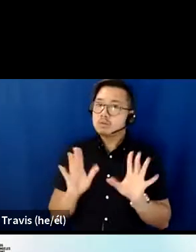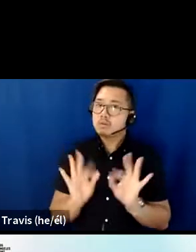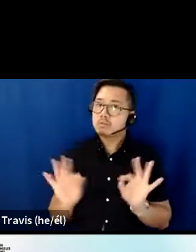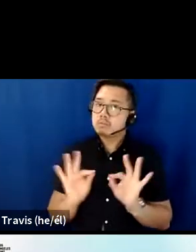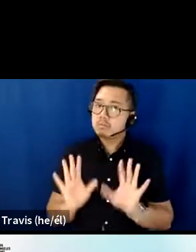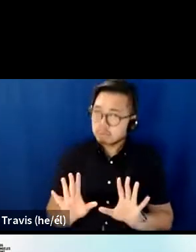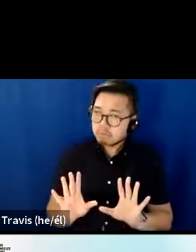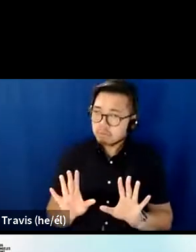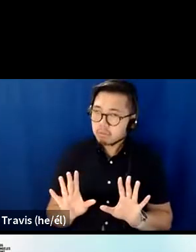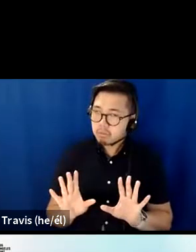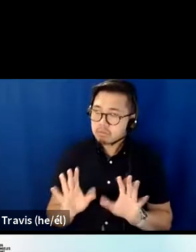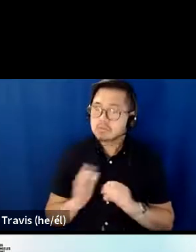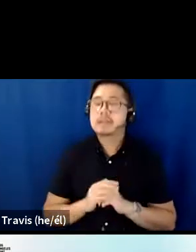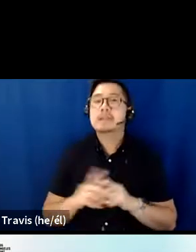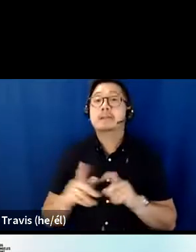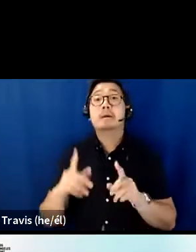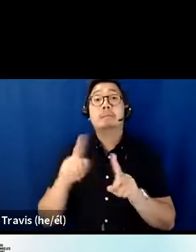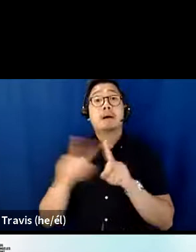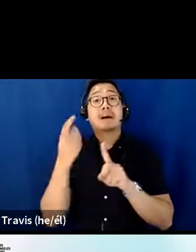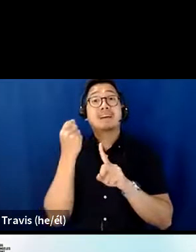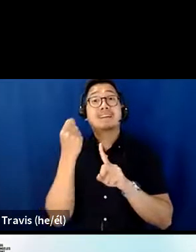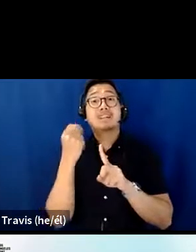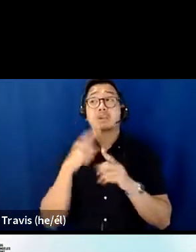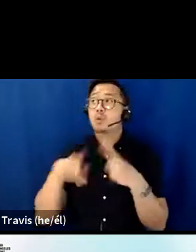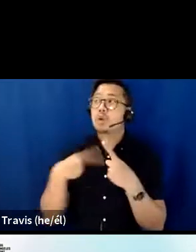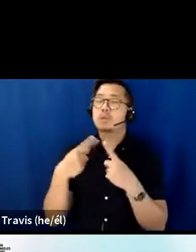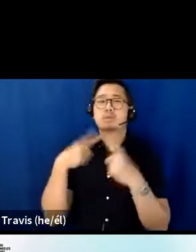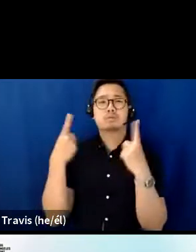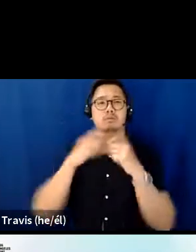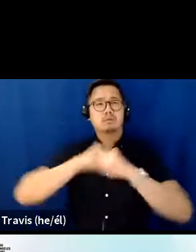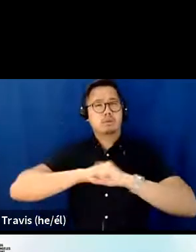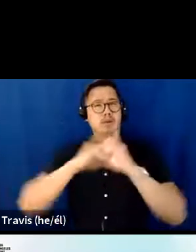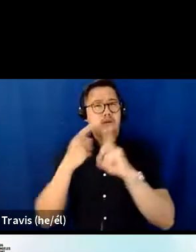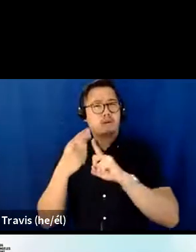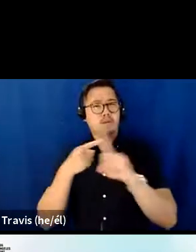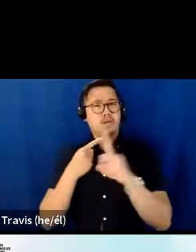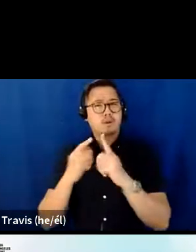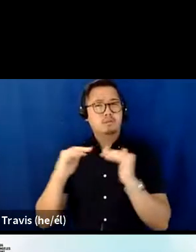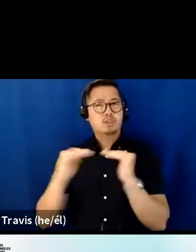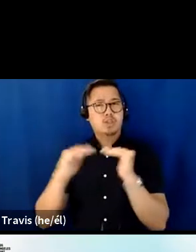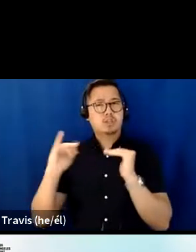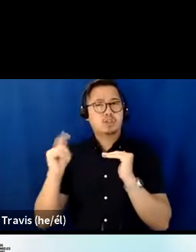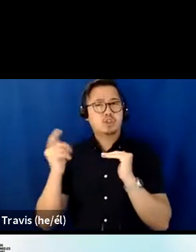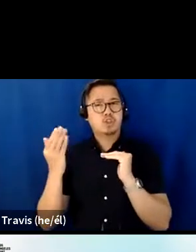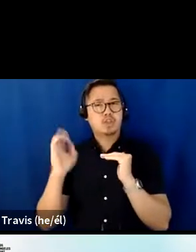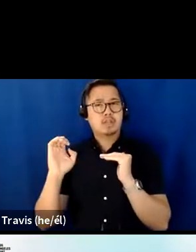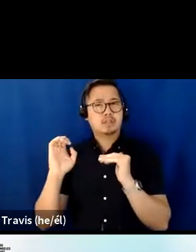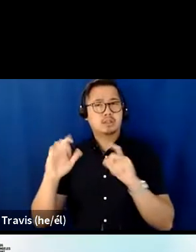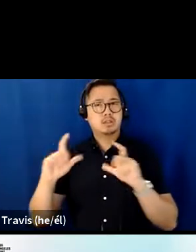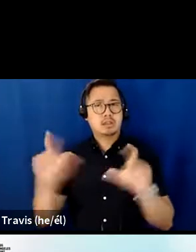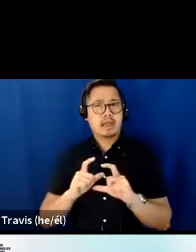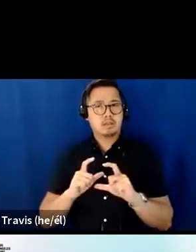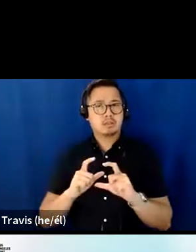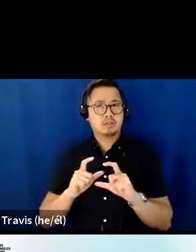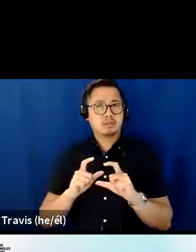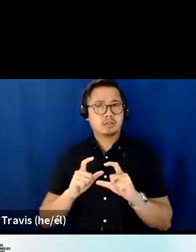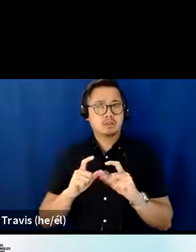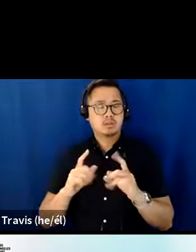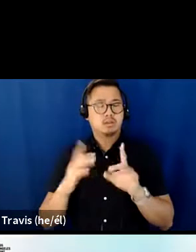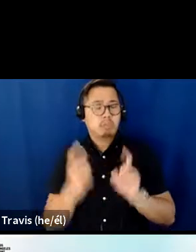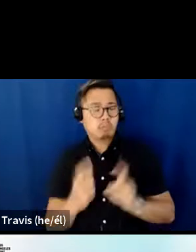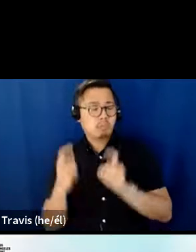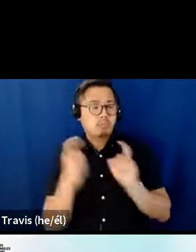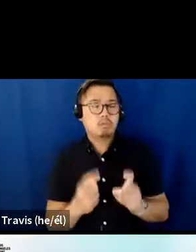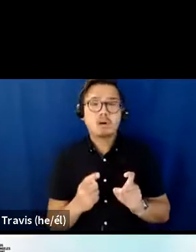to give in a justice, from a justice lens, is very different, because then that requires those